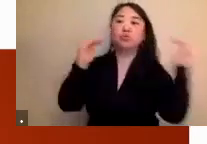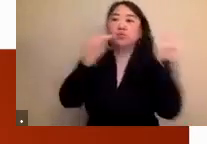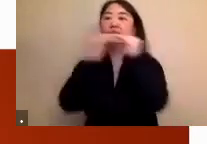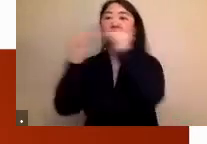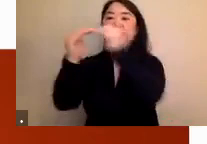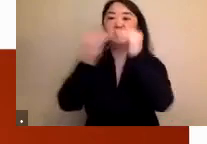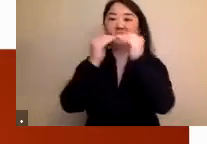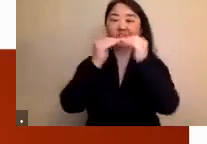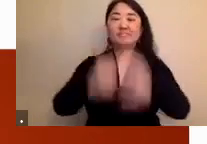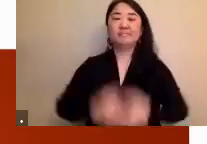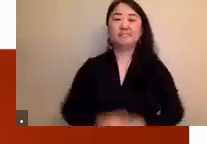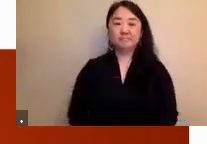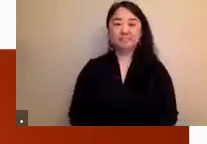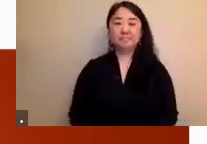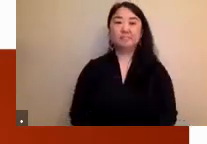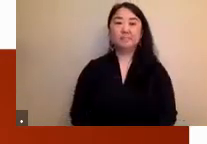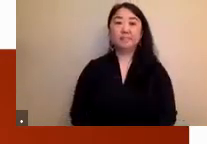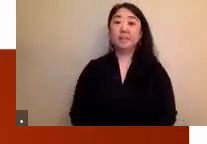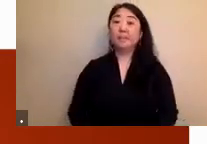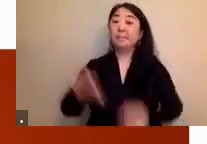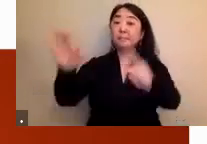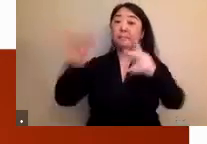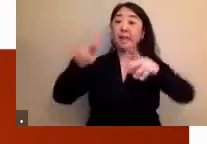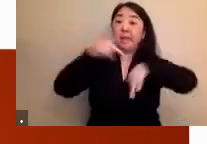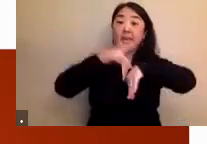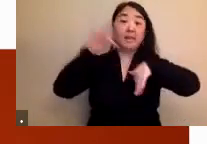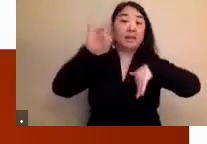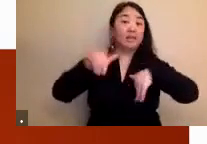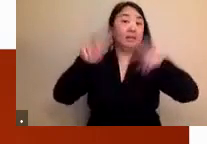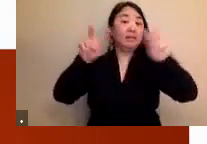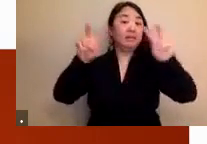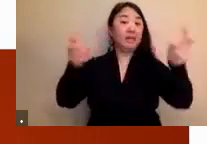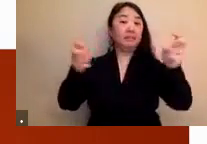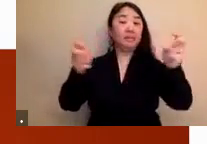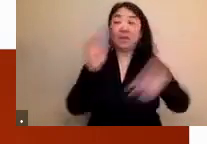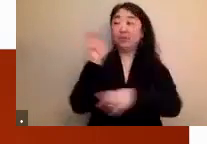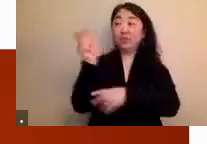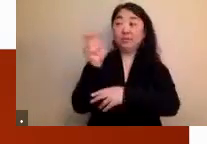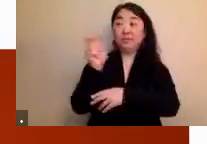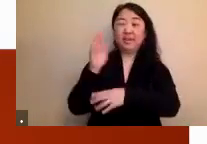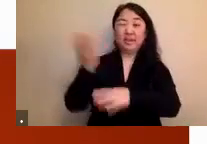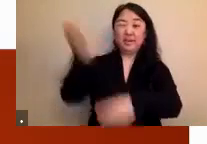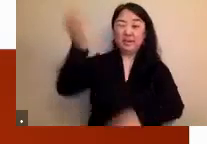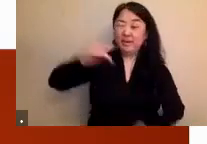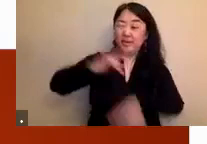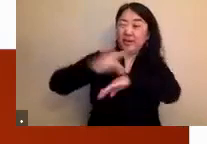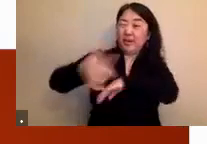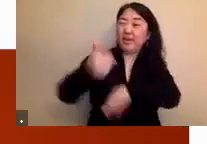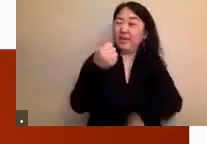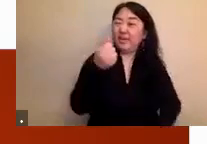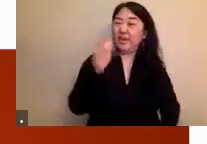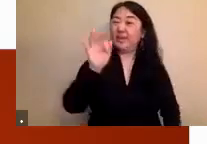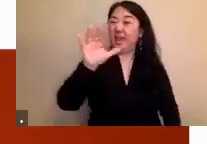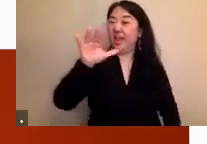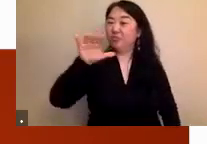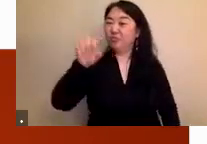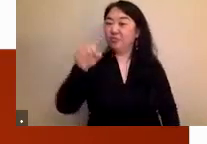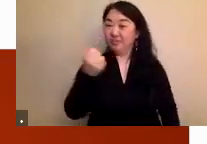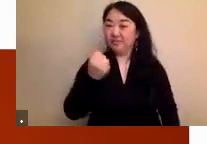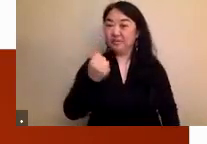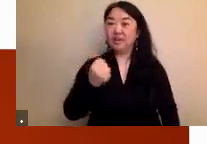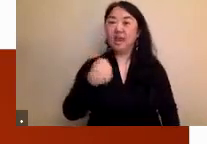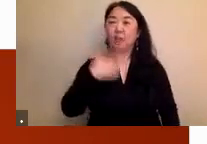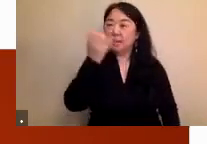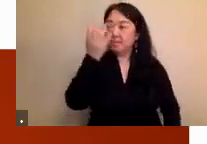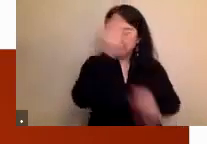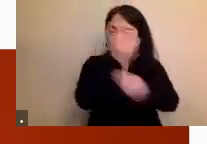So just going back to transportation in the early 1900s, I wanted to provide you with a